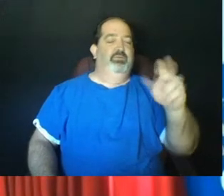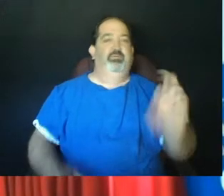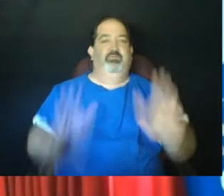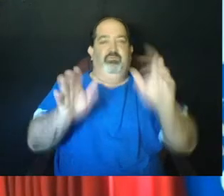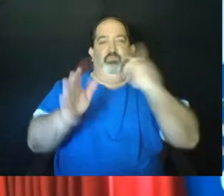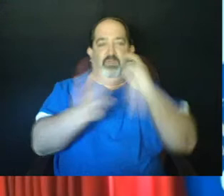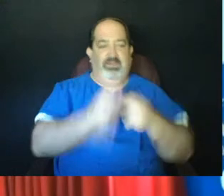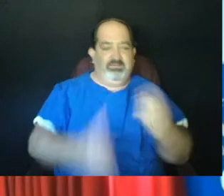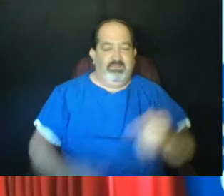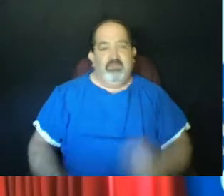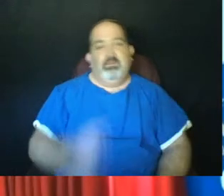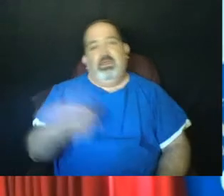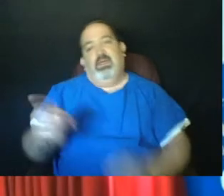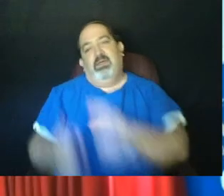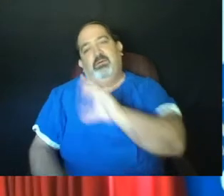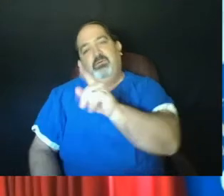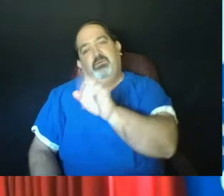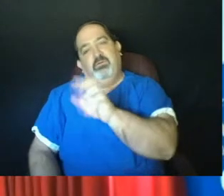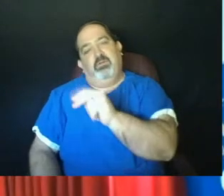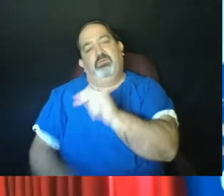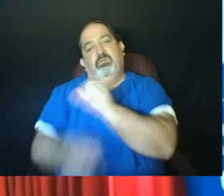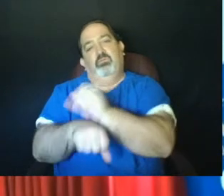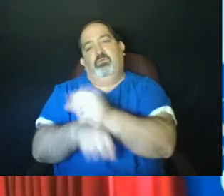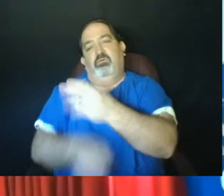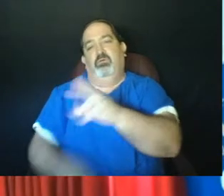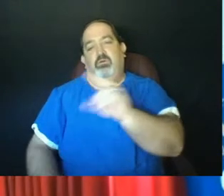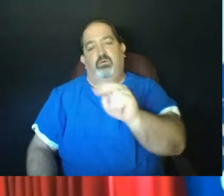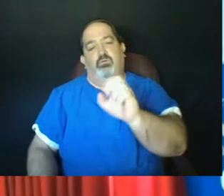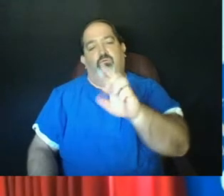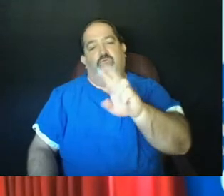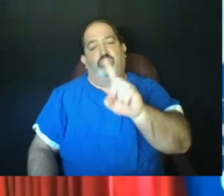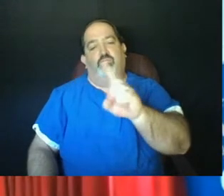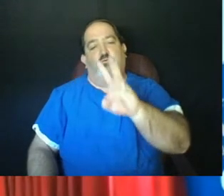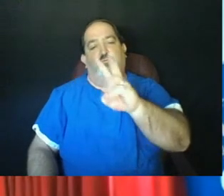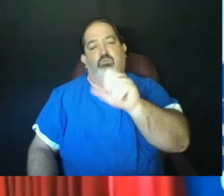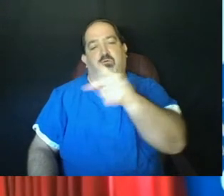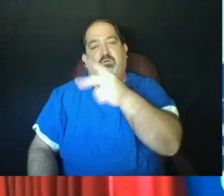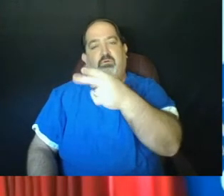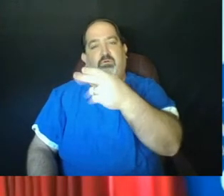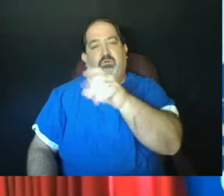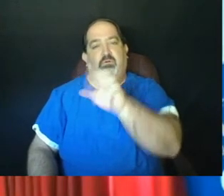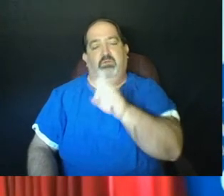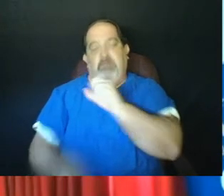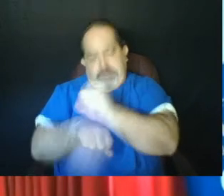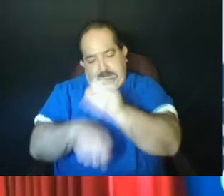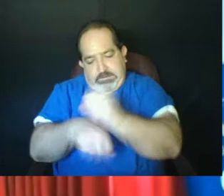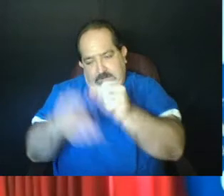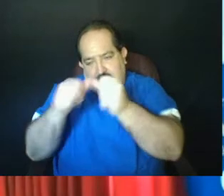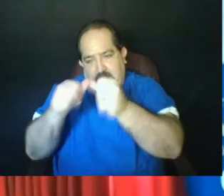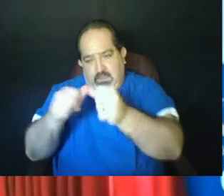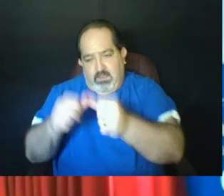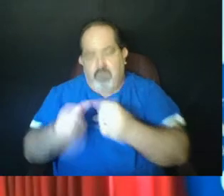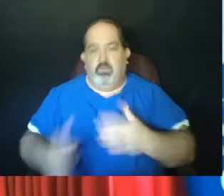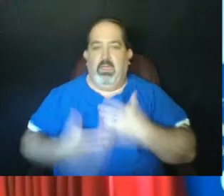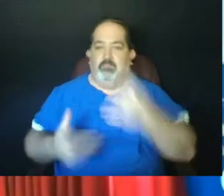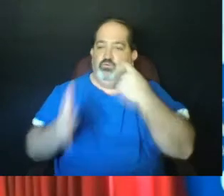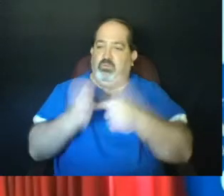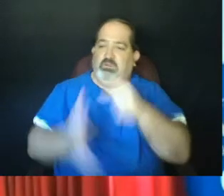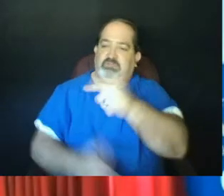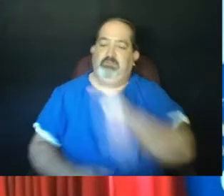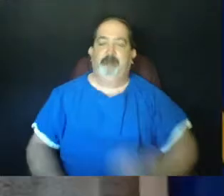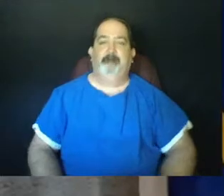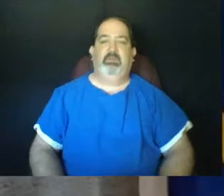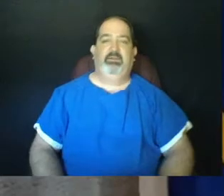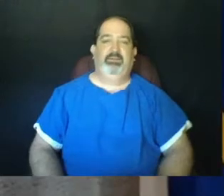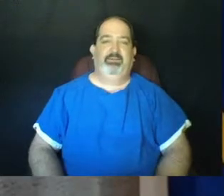out of Nordvaka, the work he does there is nothing short of amazing. He is a nonstop workaholic, and we're happy to recognize him.